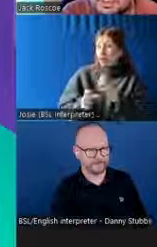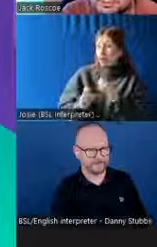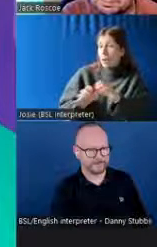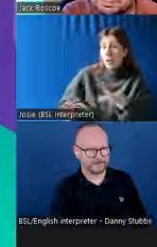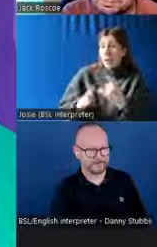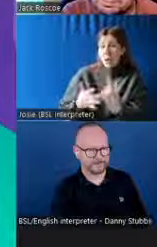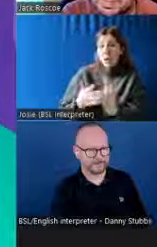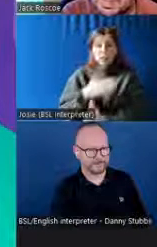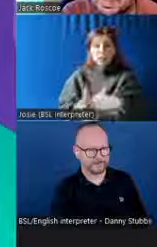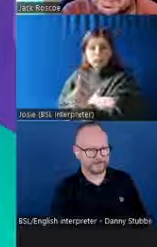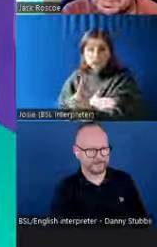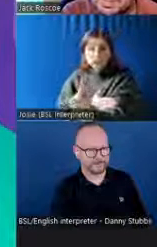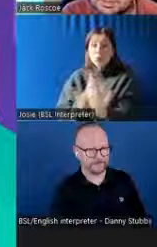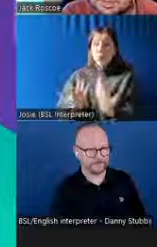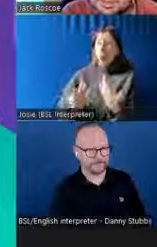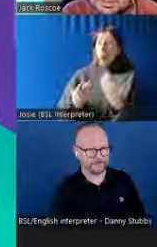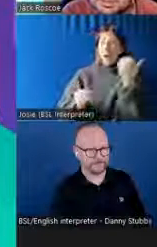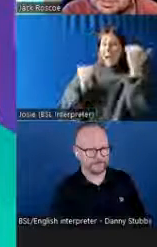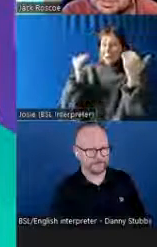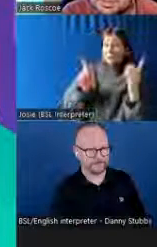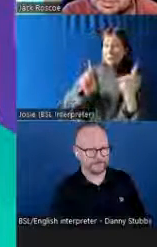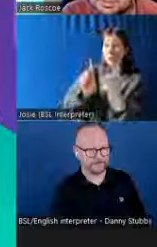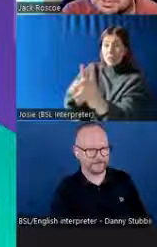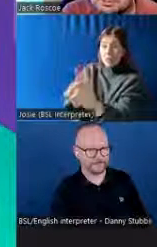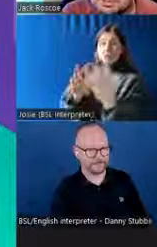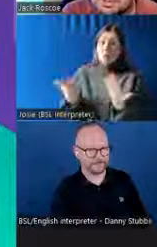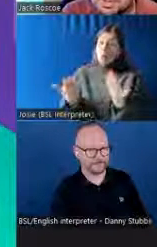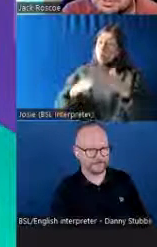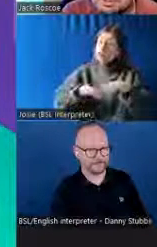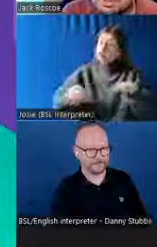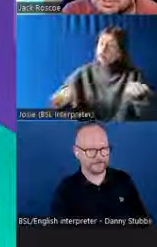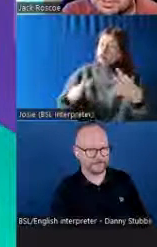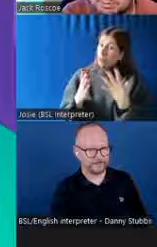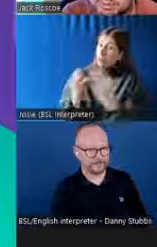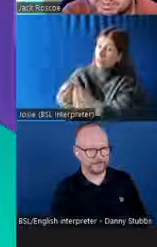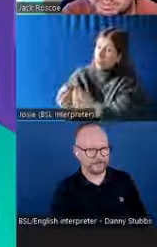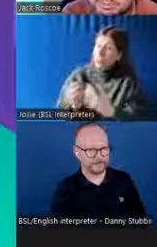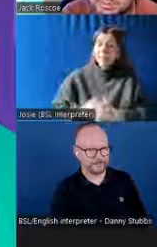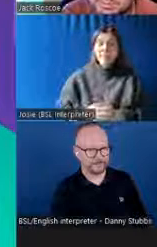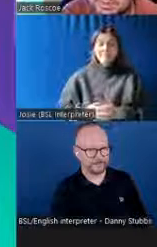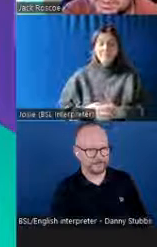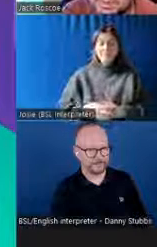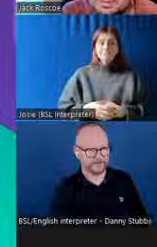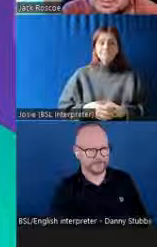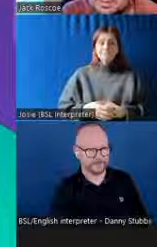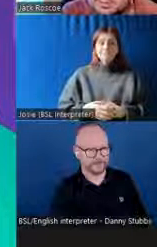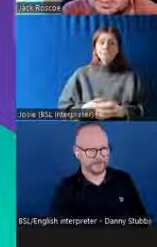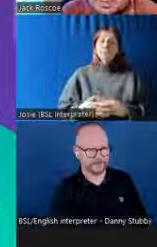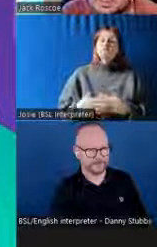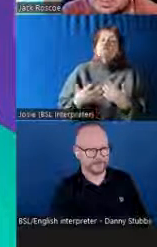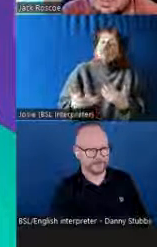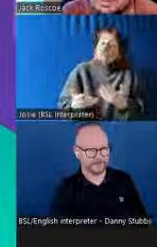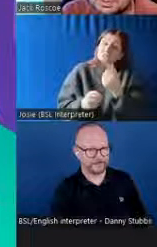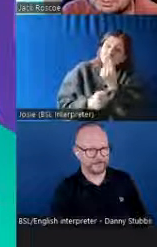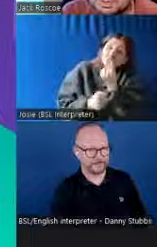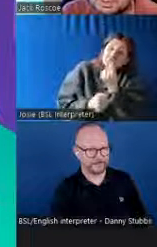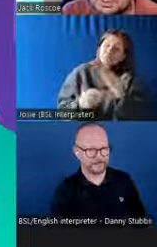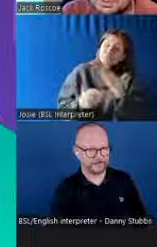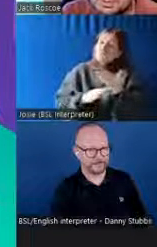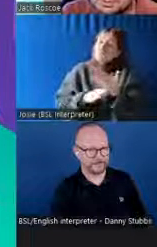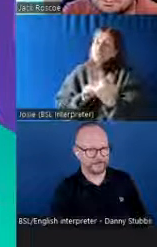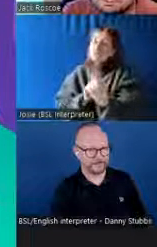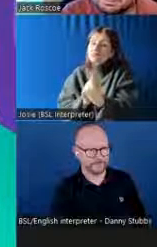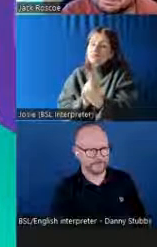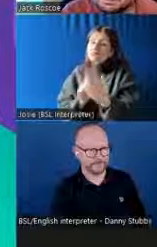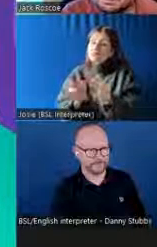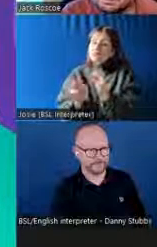or with children? In some cases, the person observed can then be approached to complete a survey, and the observations recorded would be matched